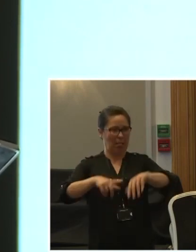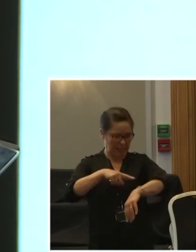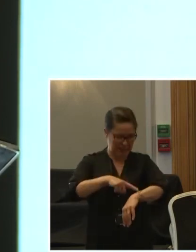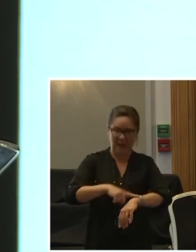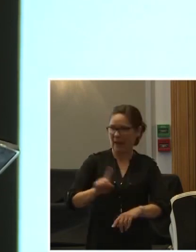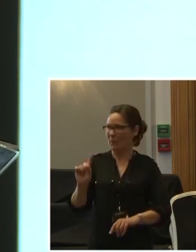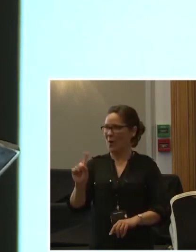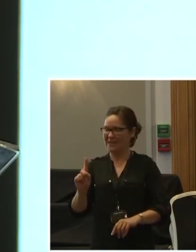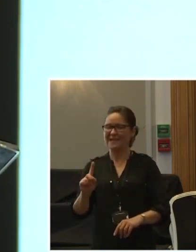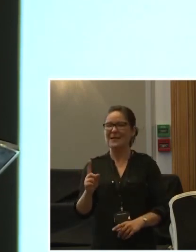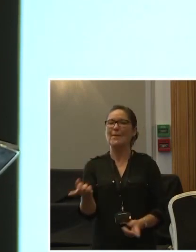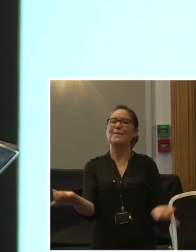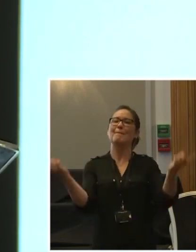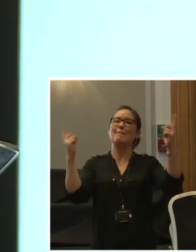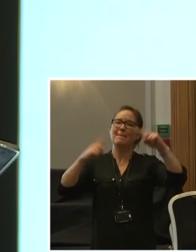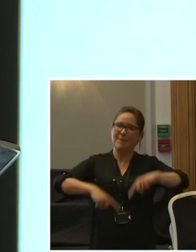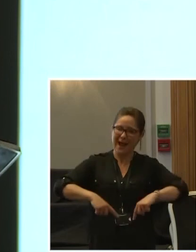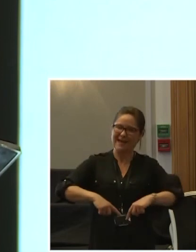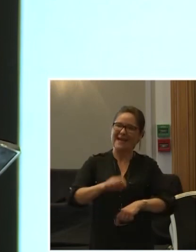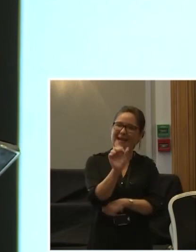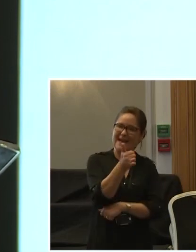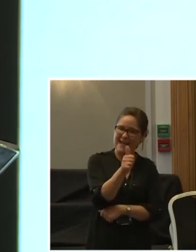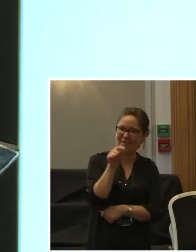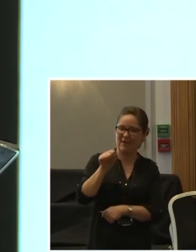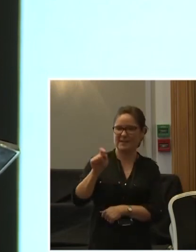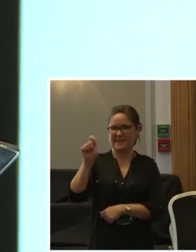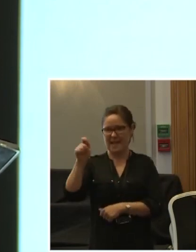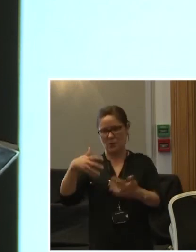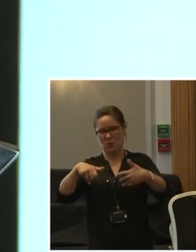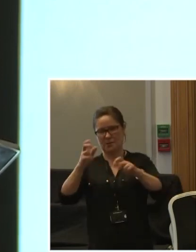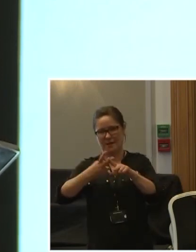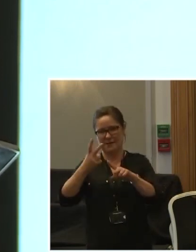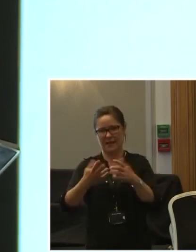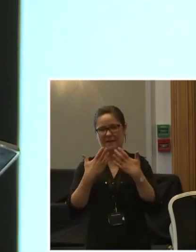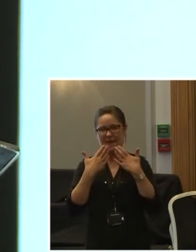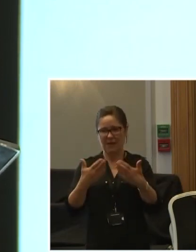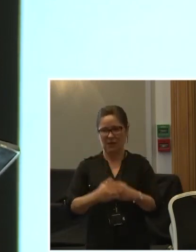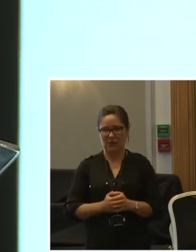everybody didn't know when to come back, but definitely 10 past 11, please, and we'll start our next session. Thank you so much.